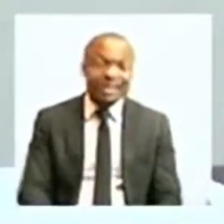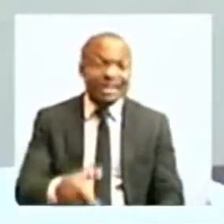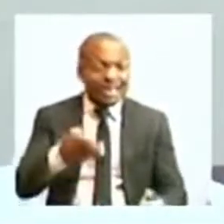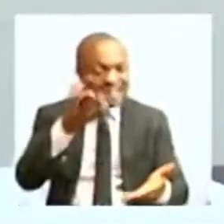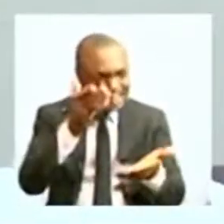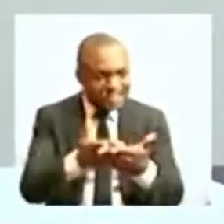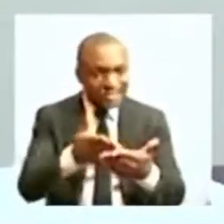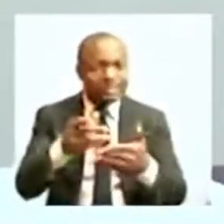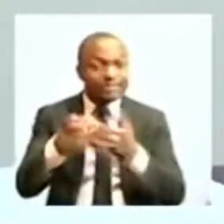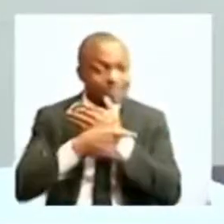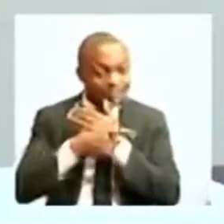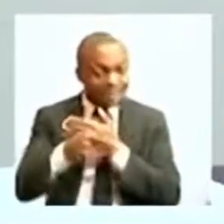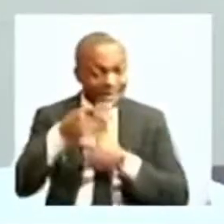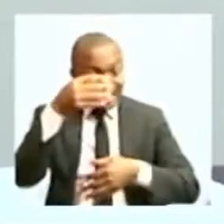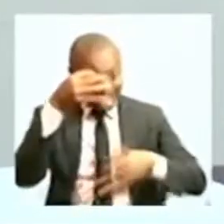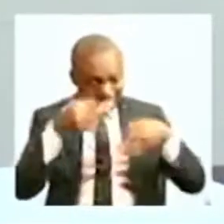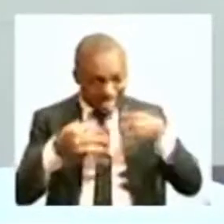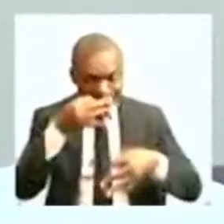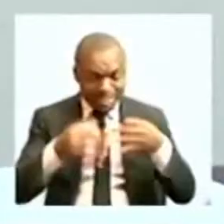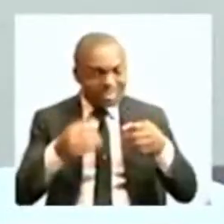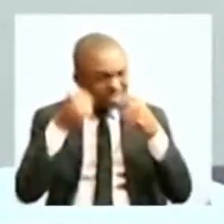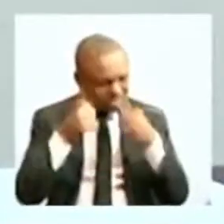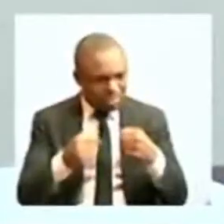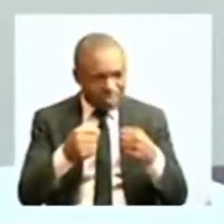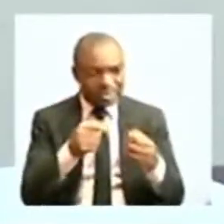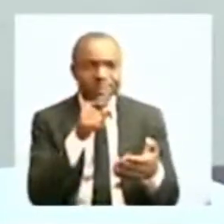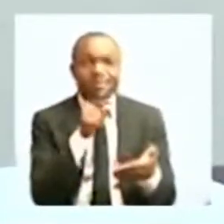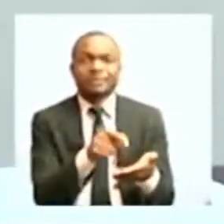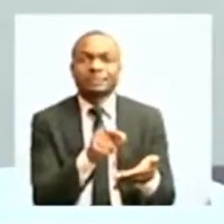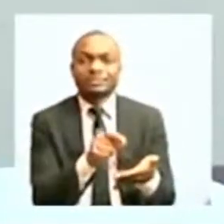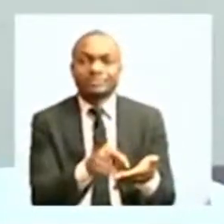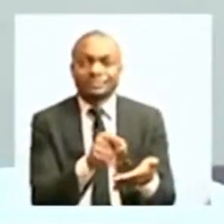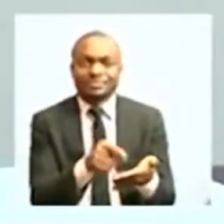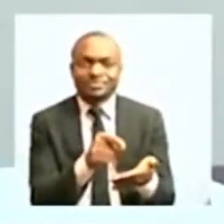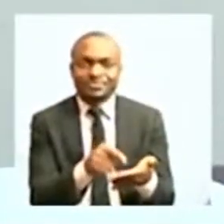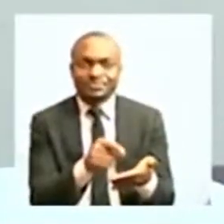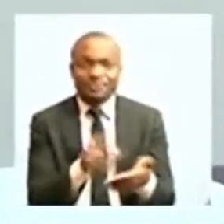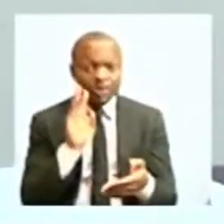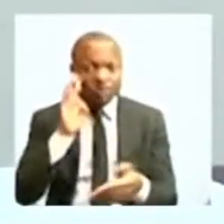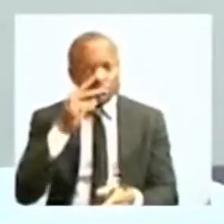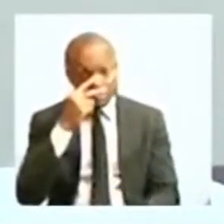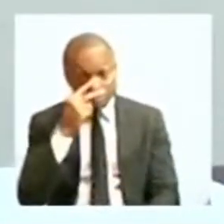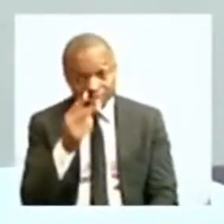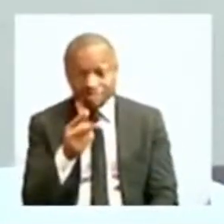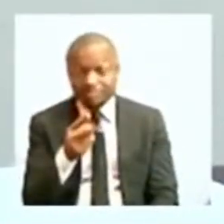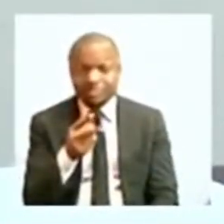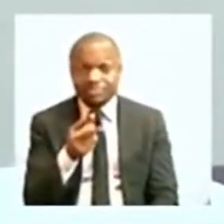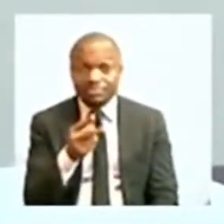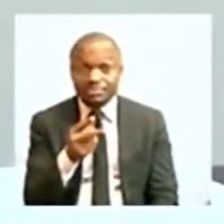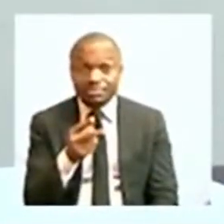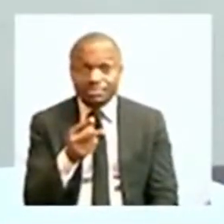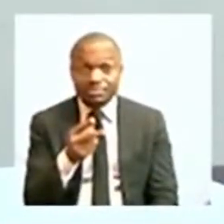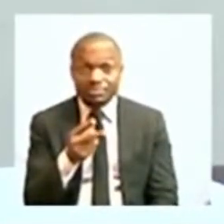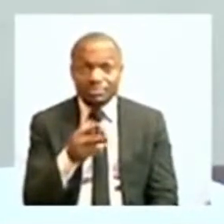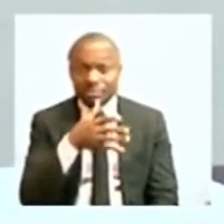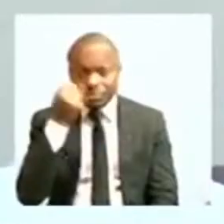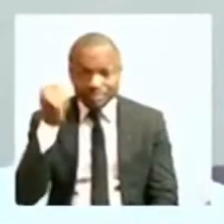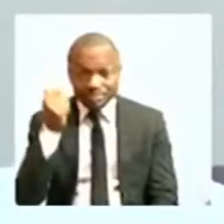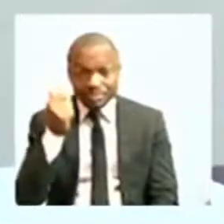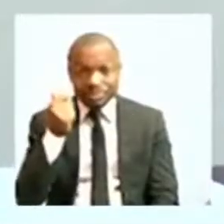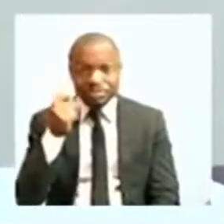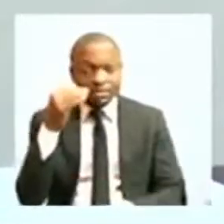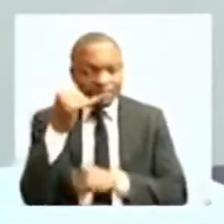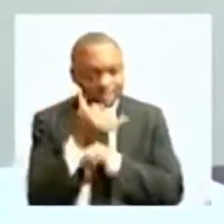These departments, once we strengthen these, we shall see the best for this